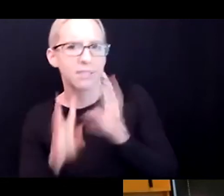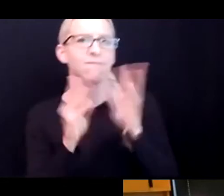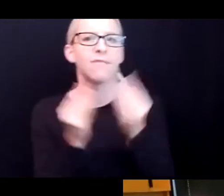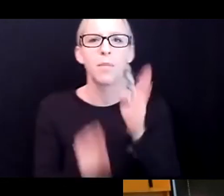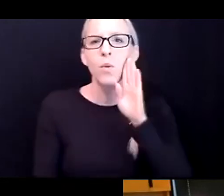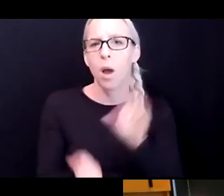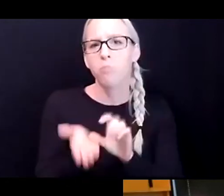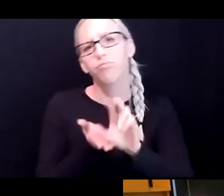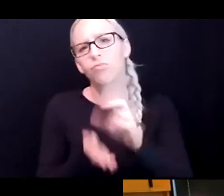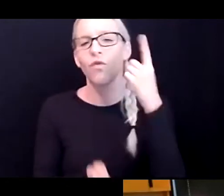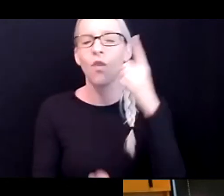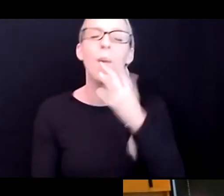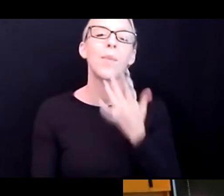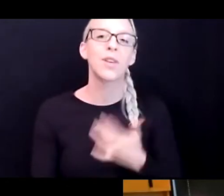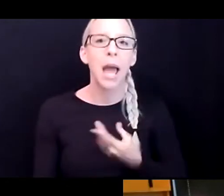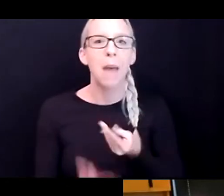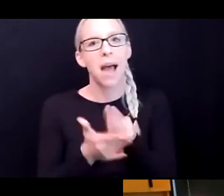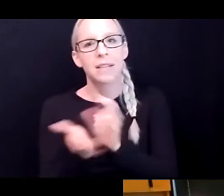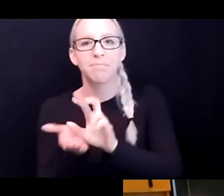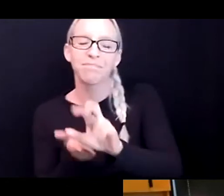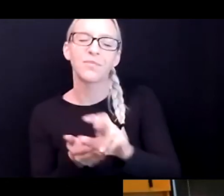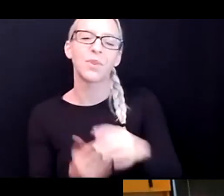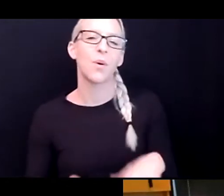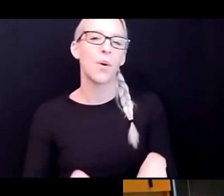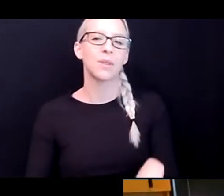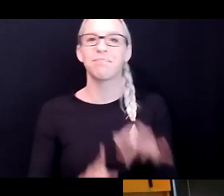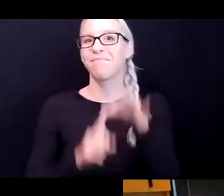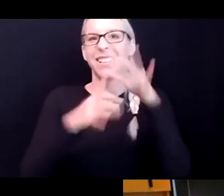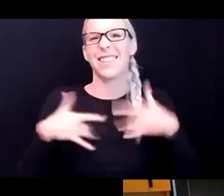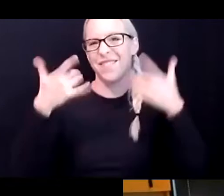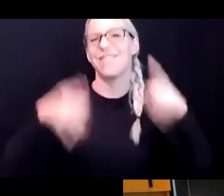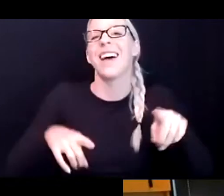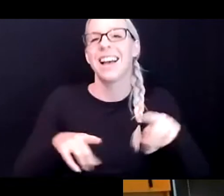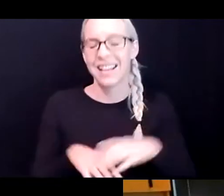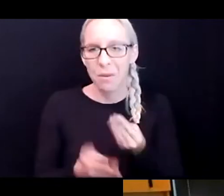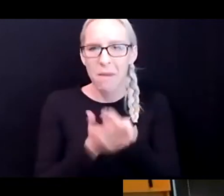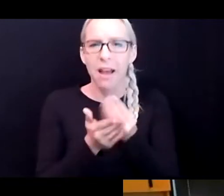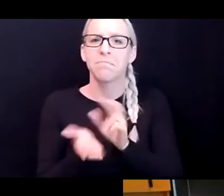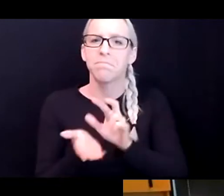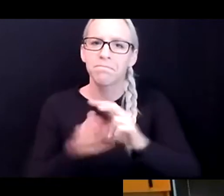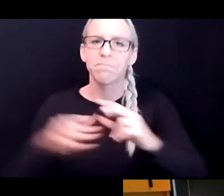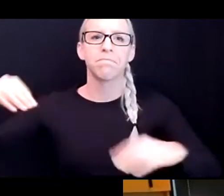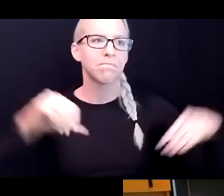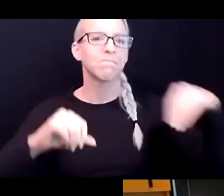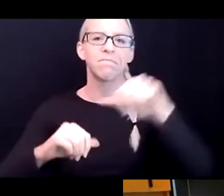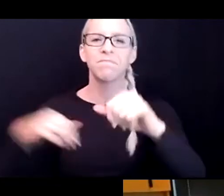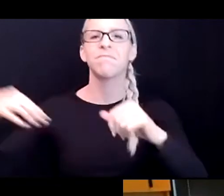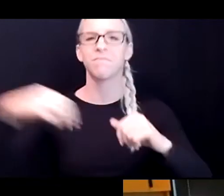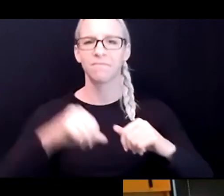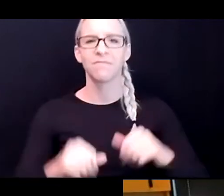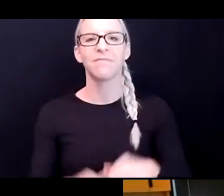for a birthday or special event as well. So we've really just kind of put that in and let it